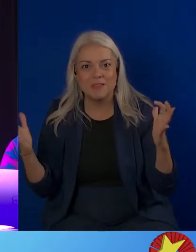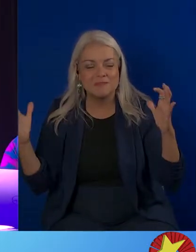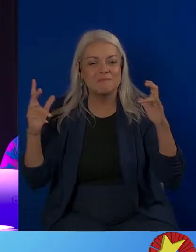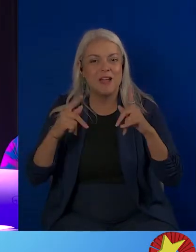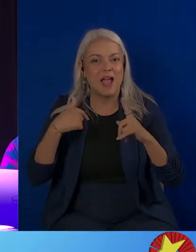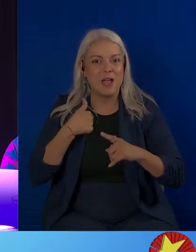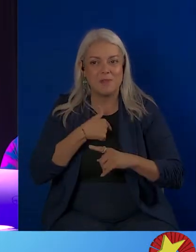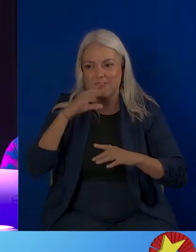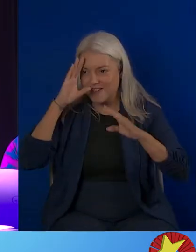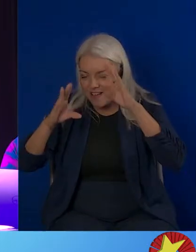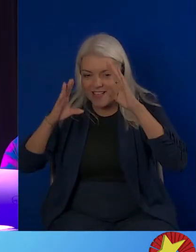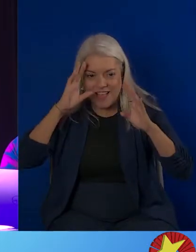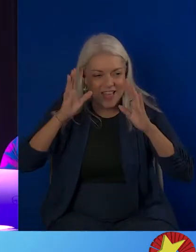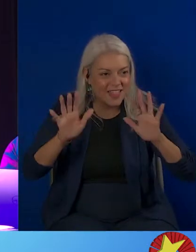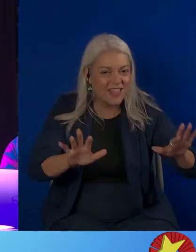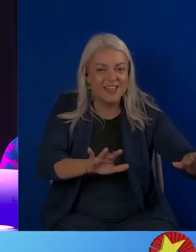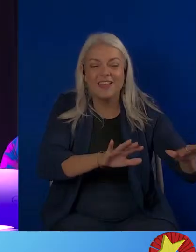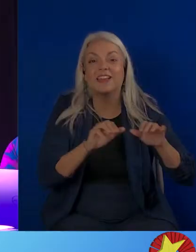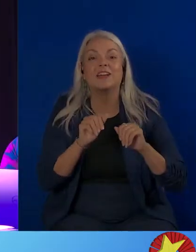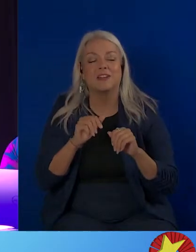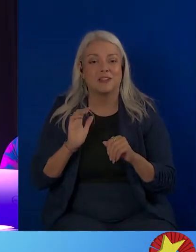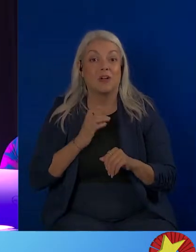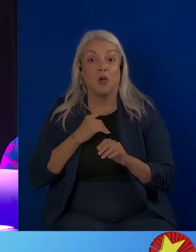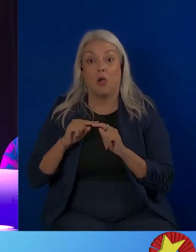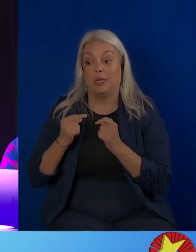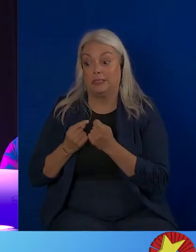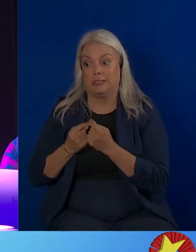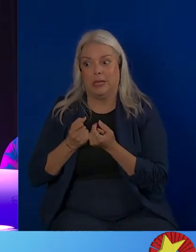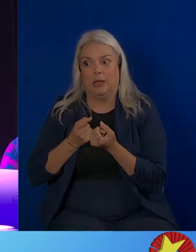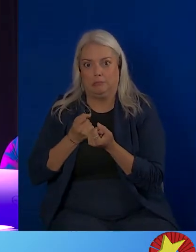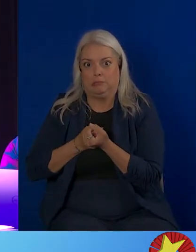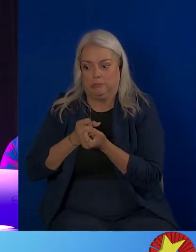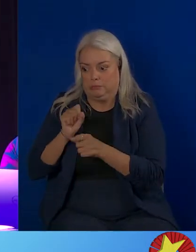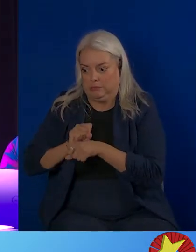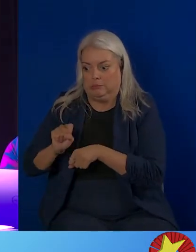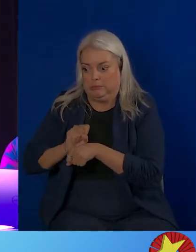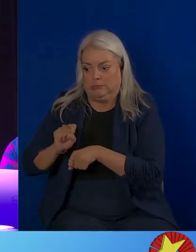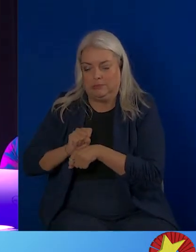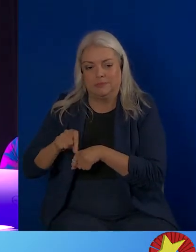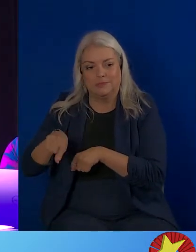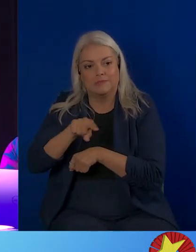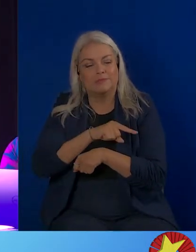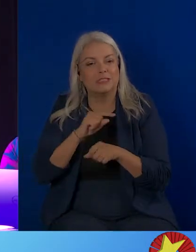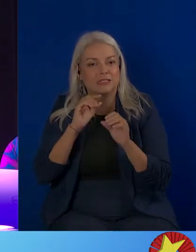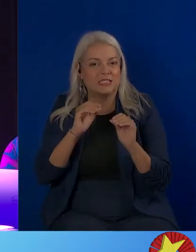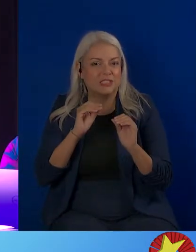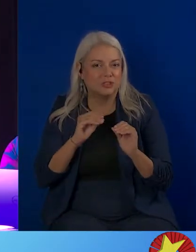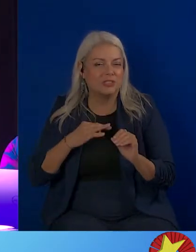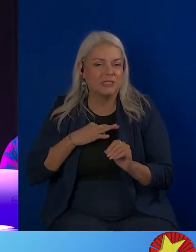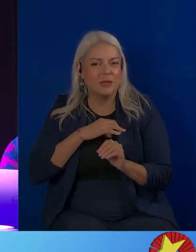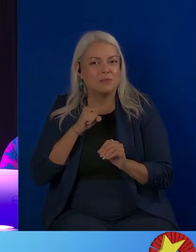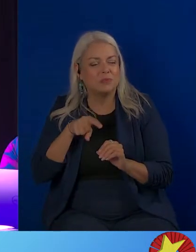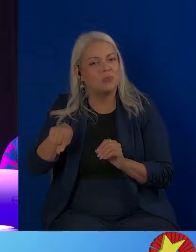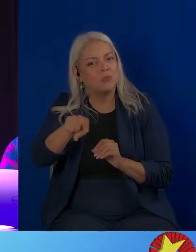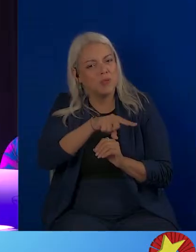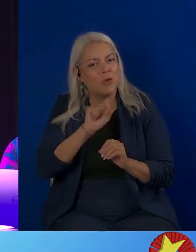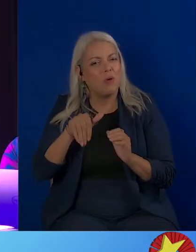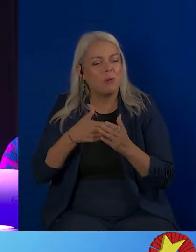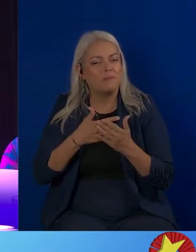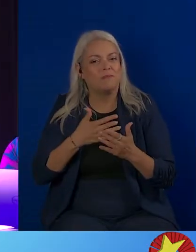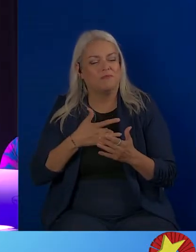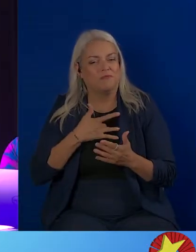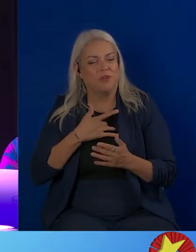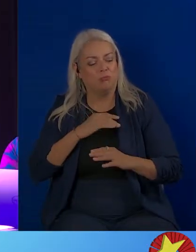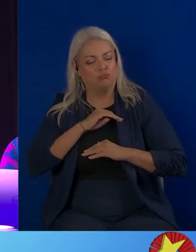teams have been working diligently to support the instructional staff so that all of our students have what they need to be successful learners this new school